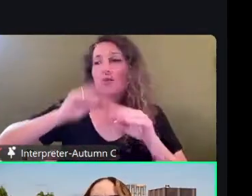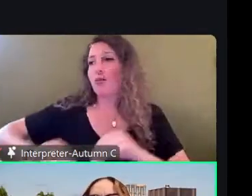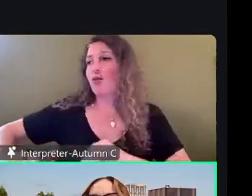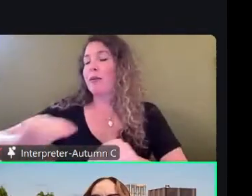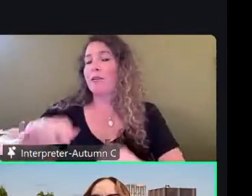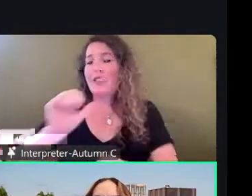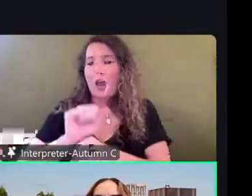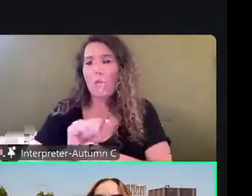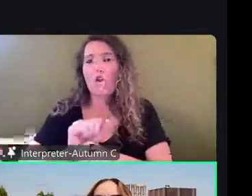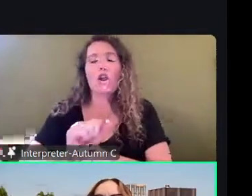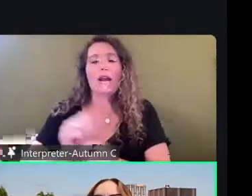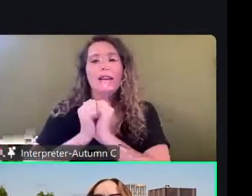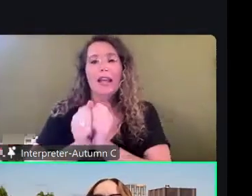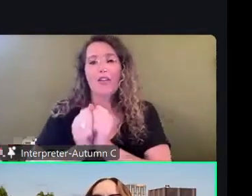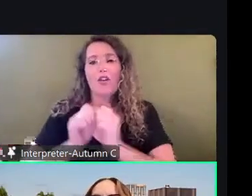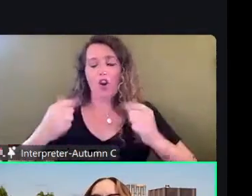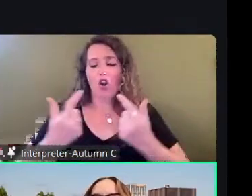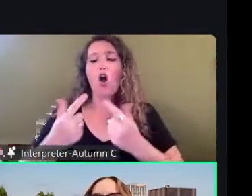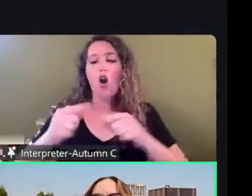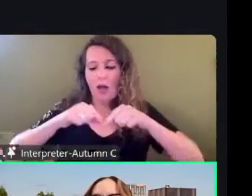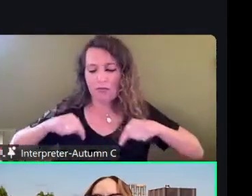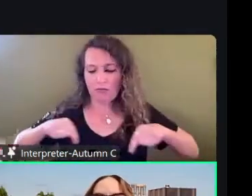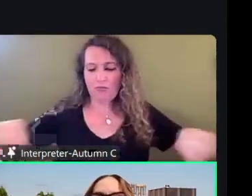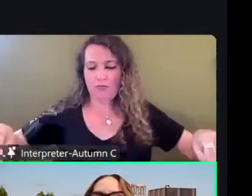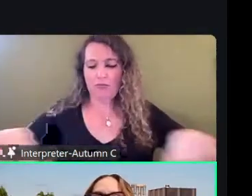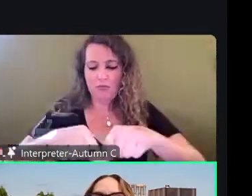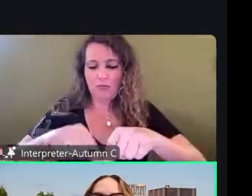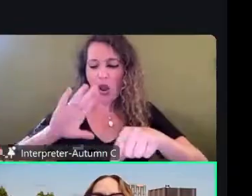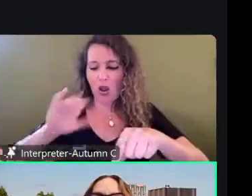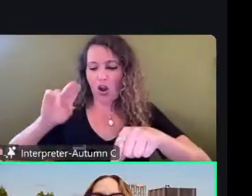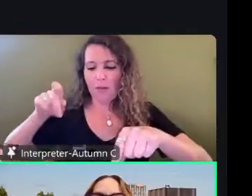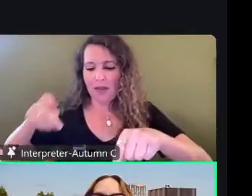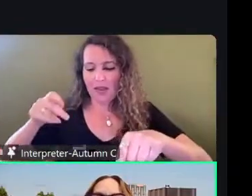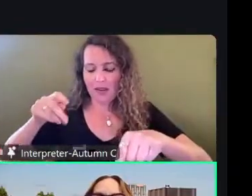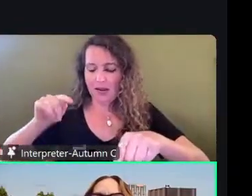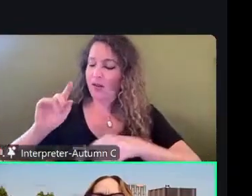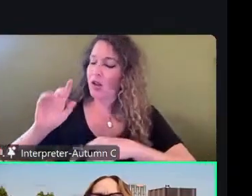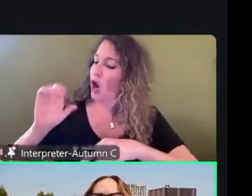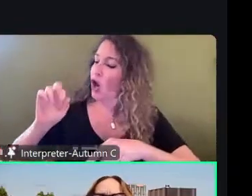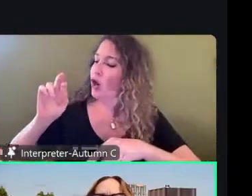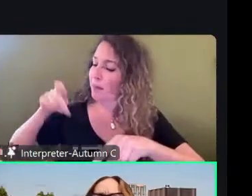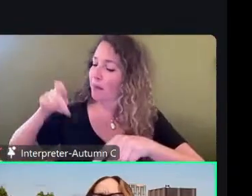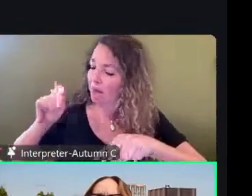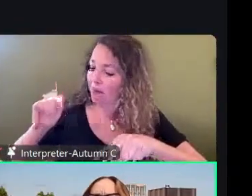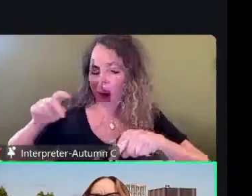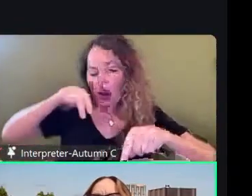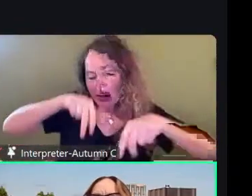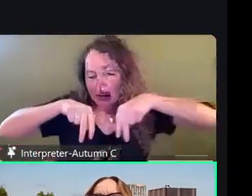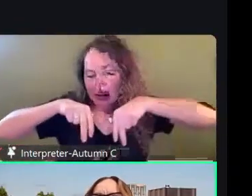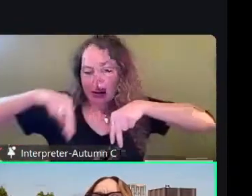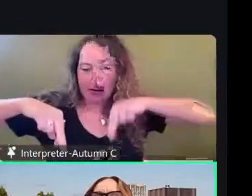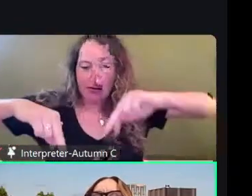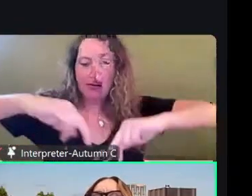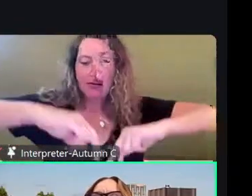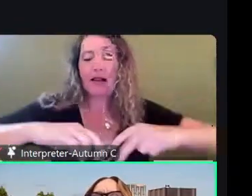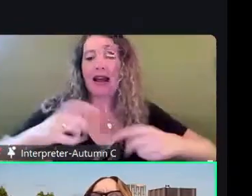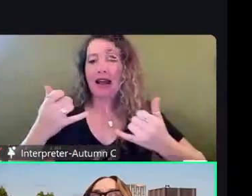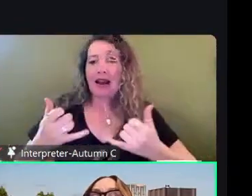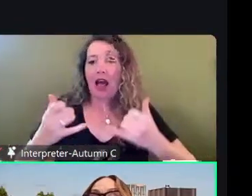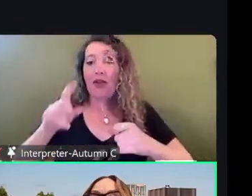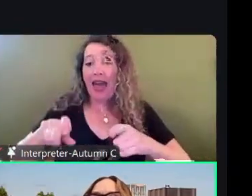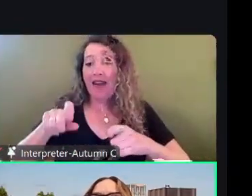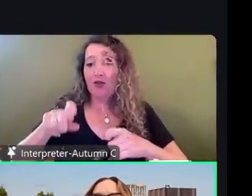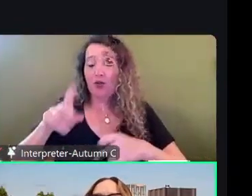the carpet that they're standing on. And it really sets up an improv kind of situation where they have to in real time adapt and collaborate and